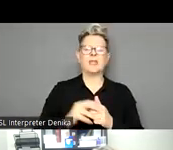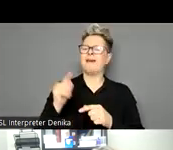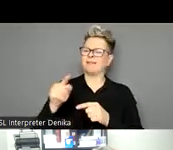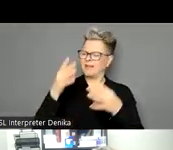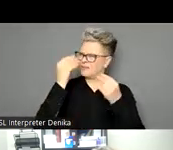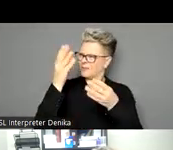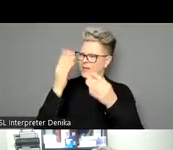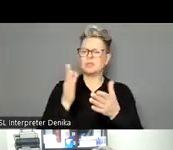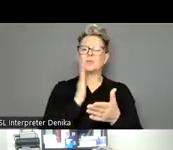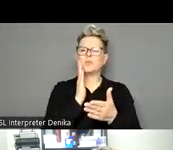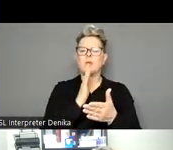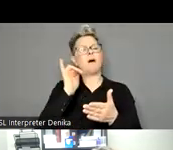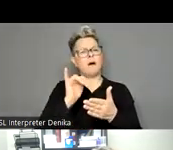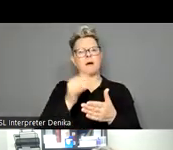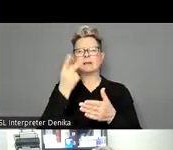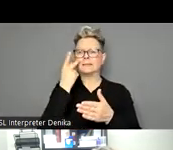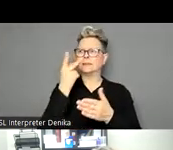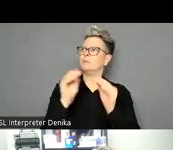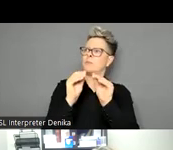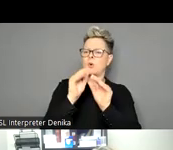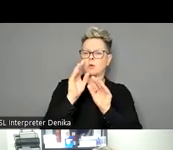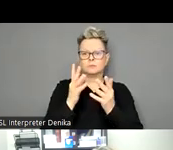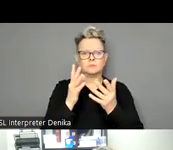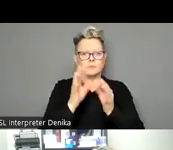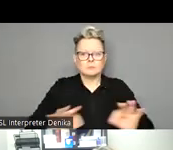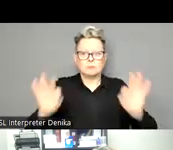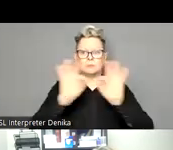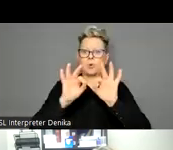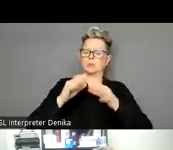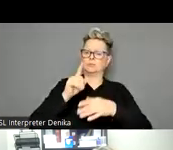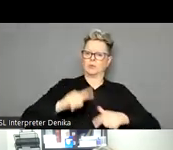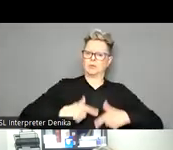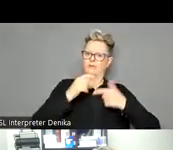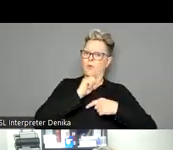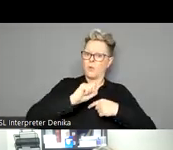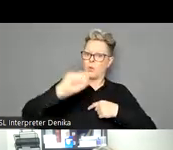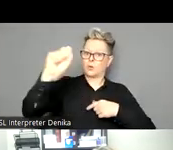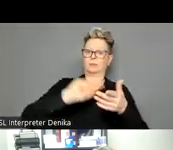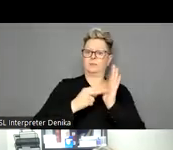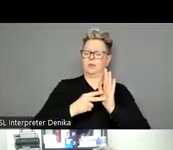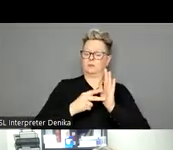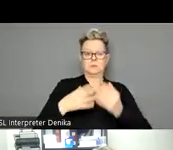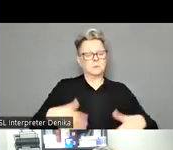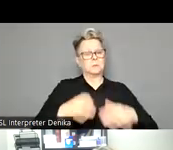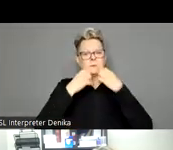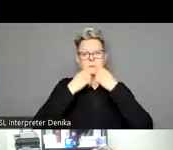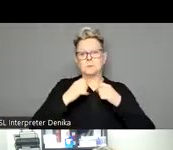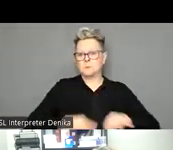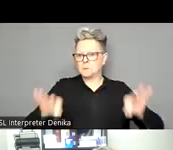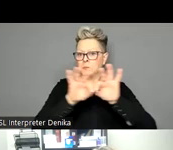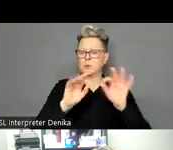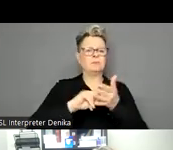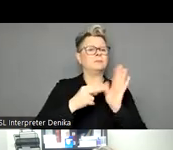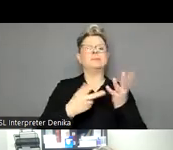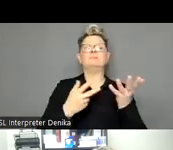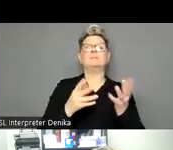relevant as time goes on in people's lives. These are documents that both relate to organizing your